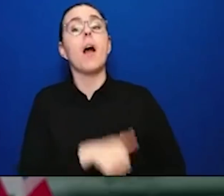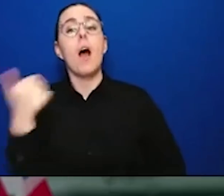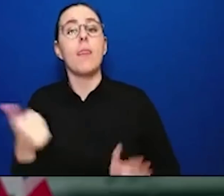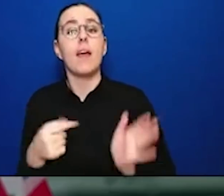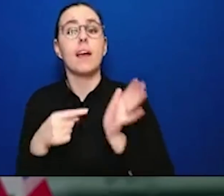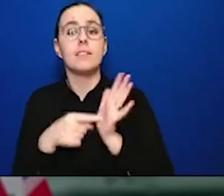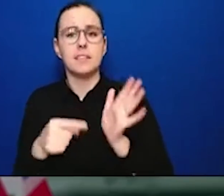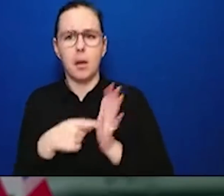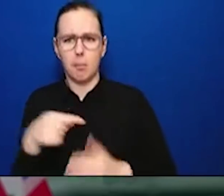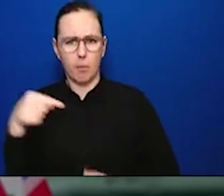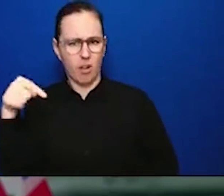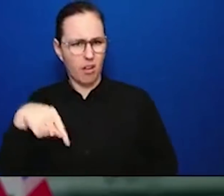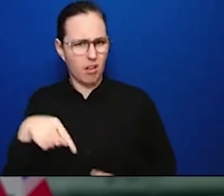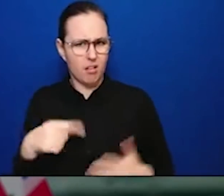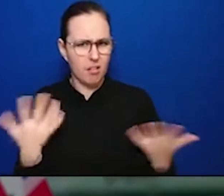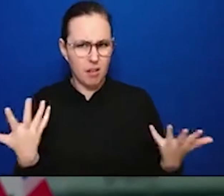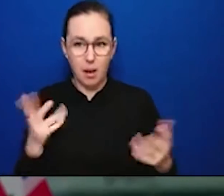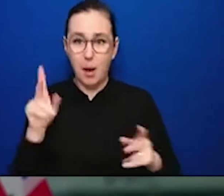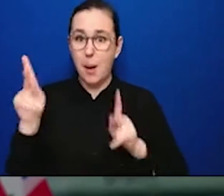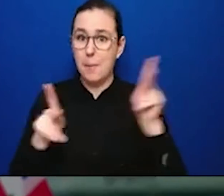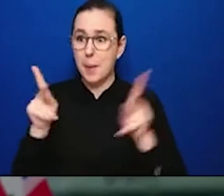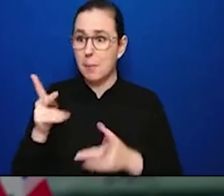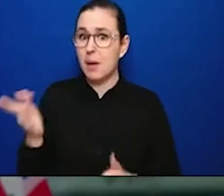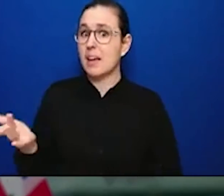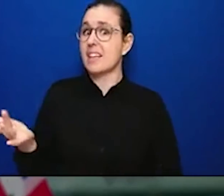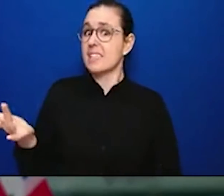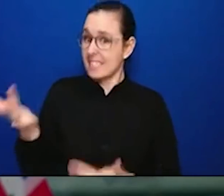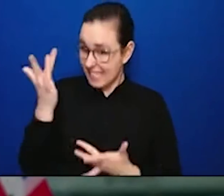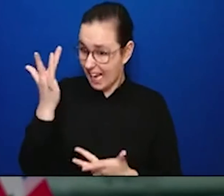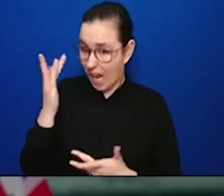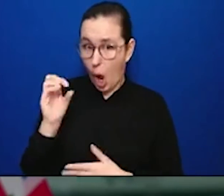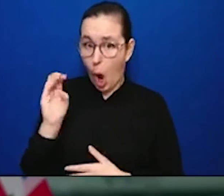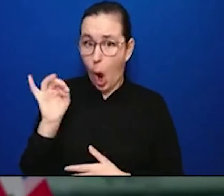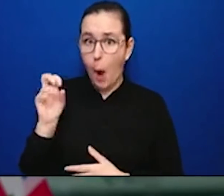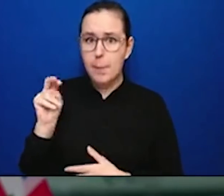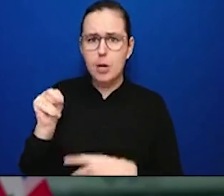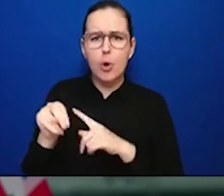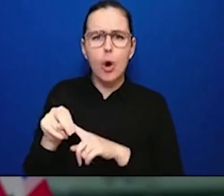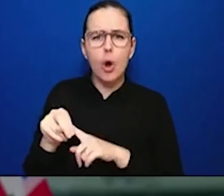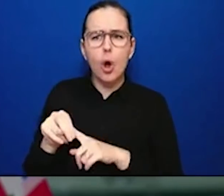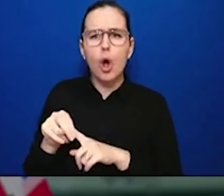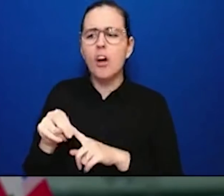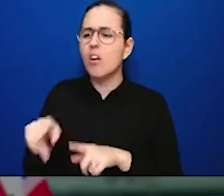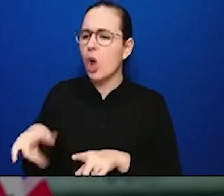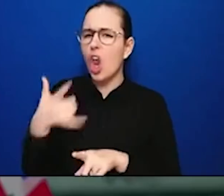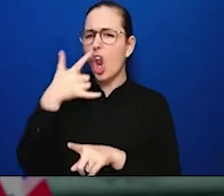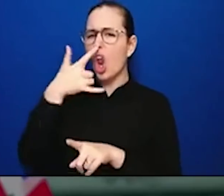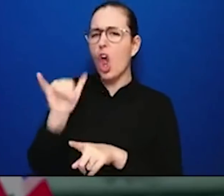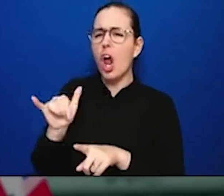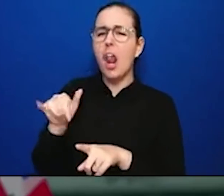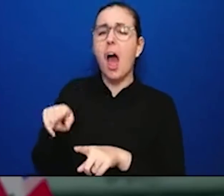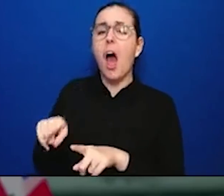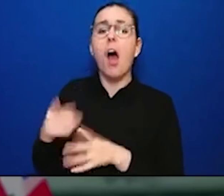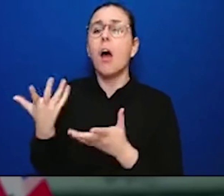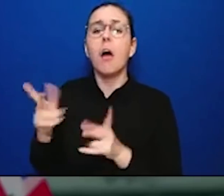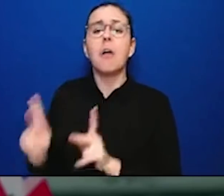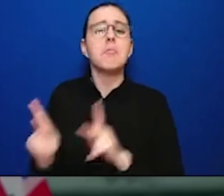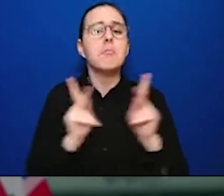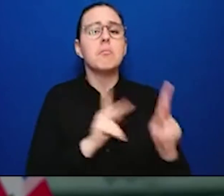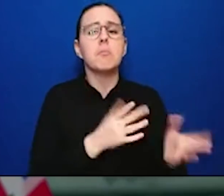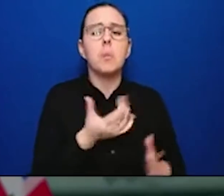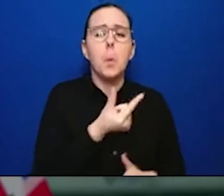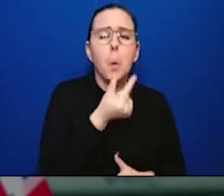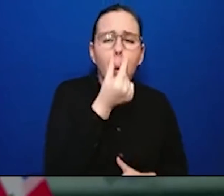similar, at least early on, to a cold or to influenza. That means that things like case